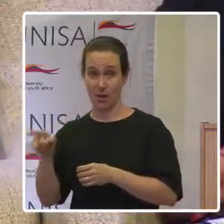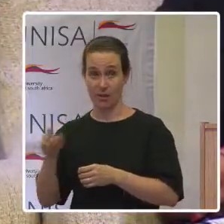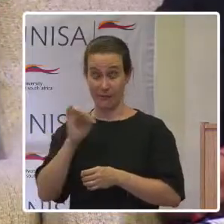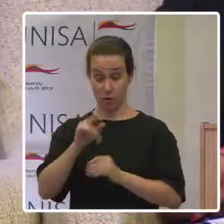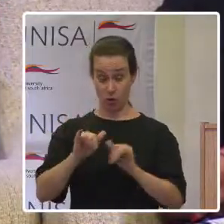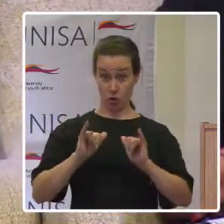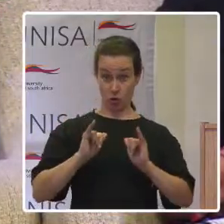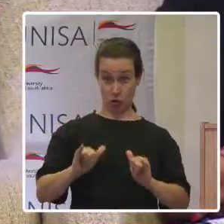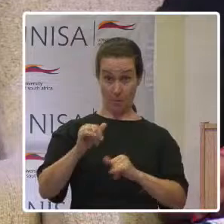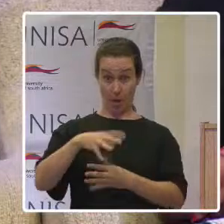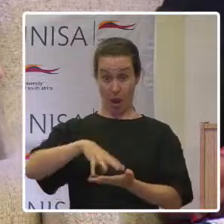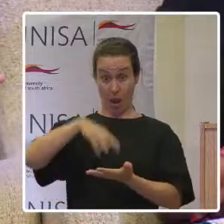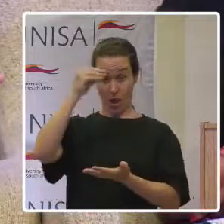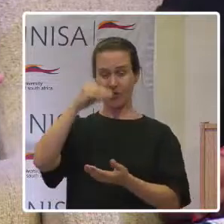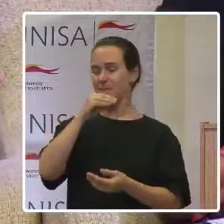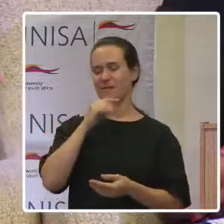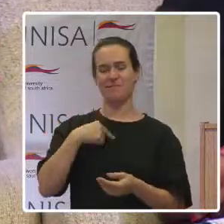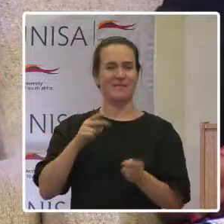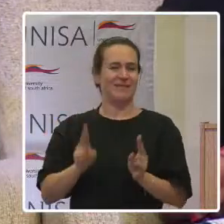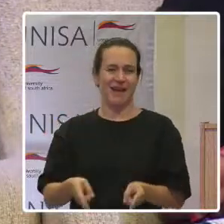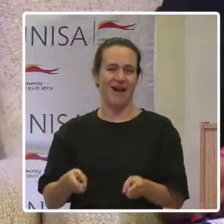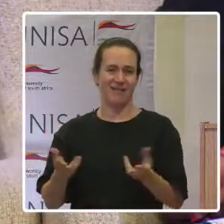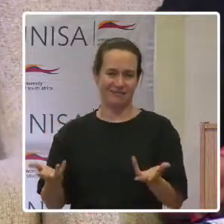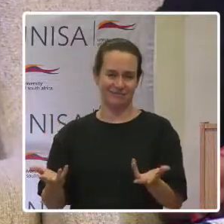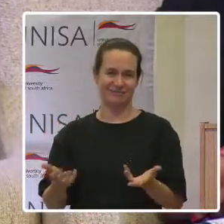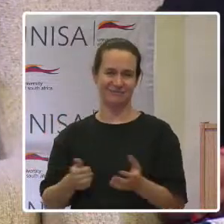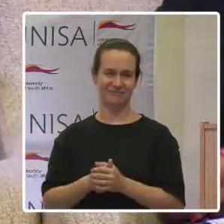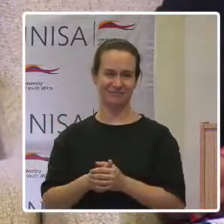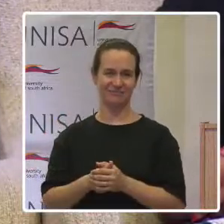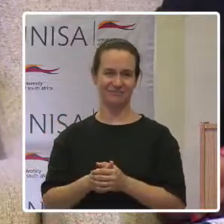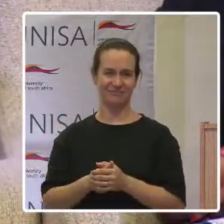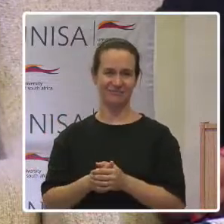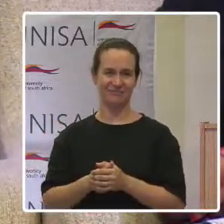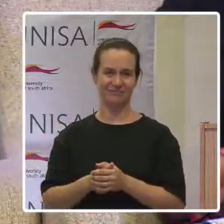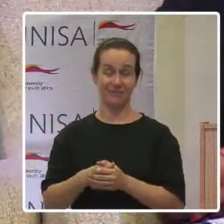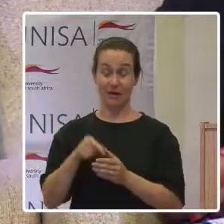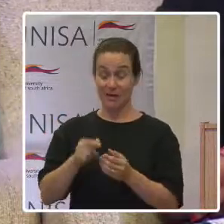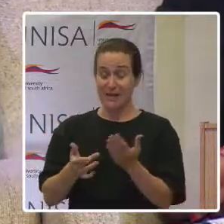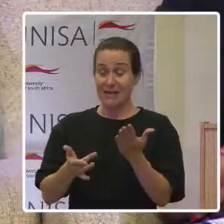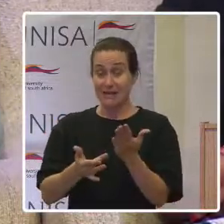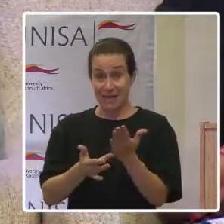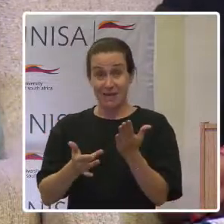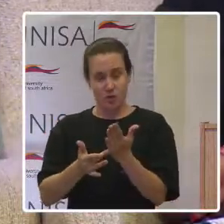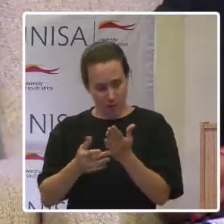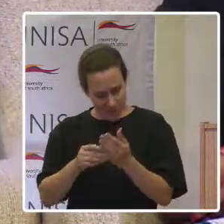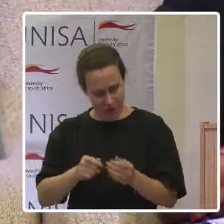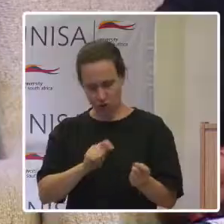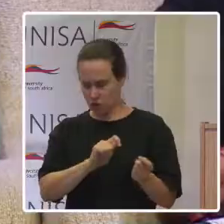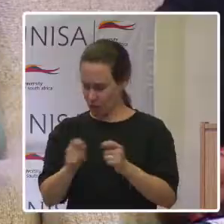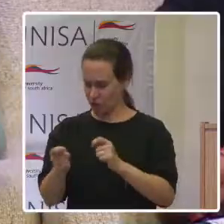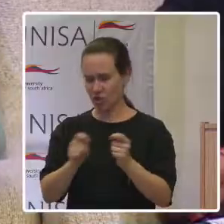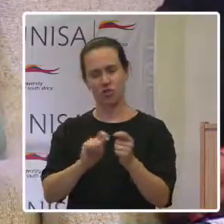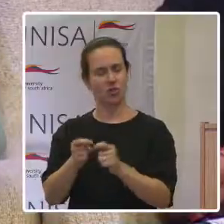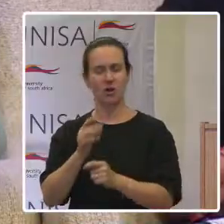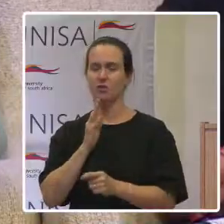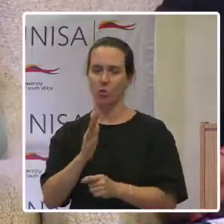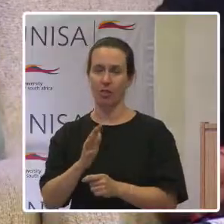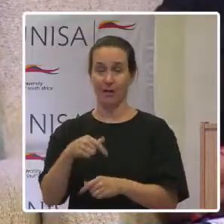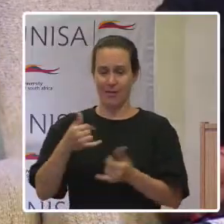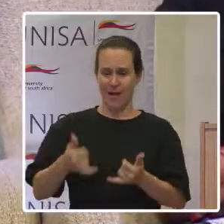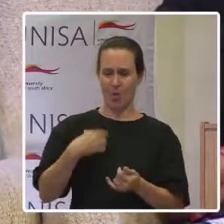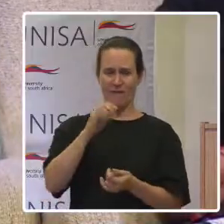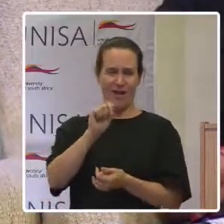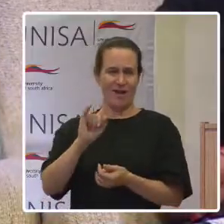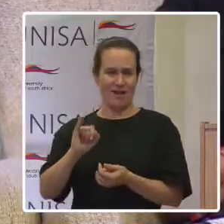stop learning is the day that you die. So technology will change. We do have AI.